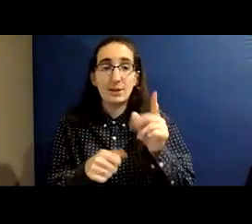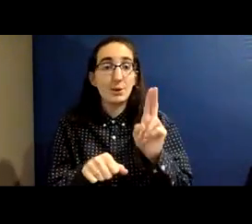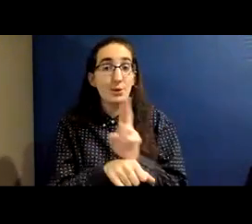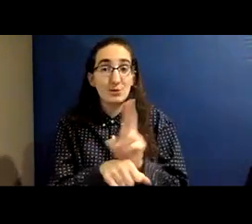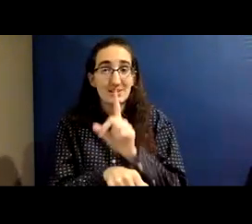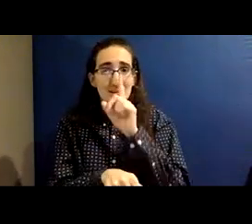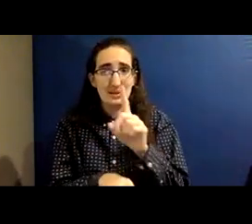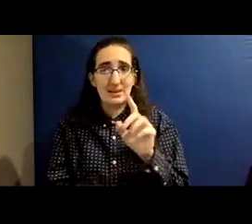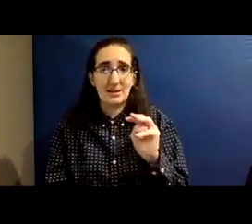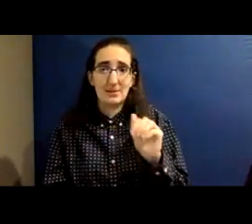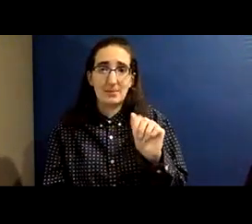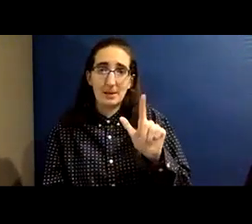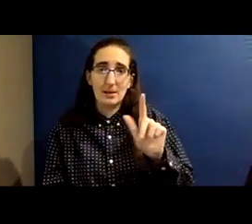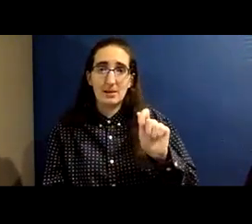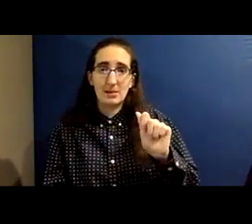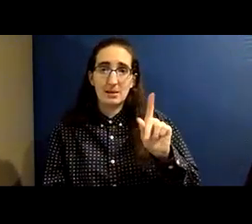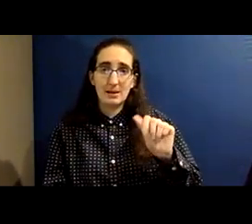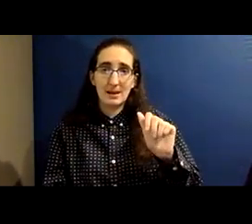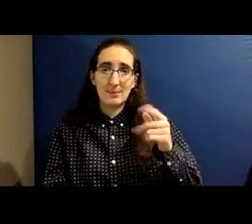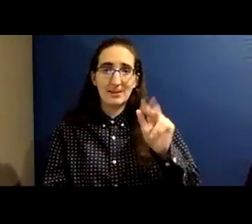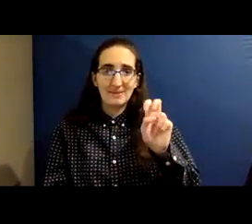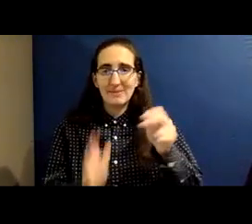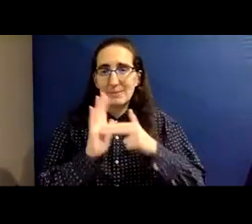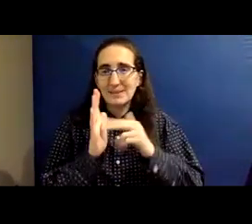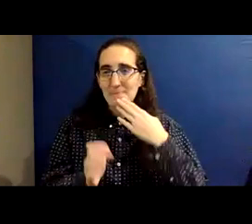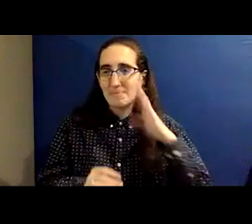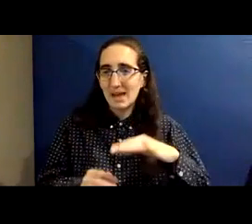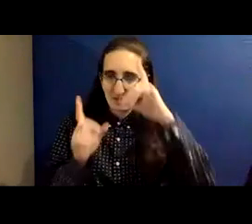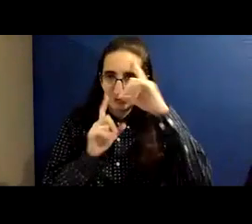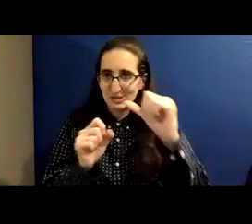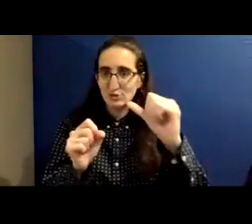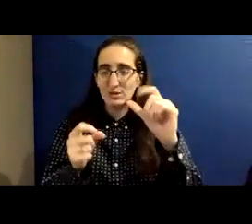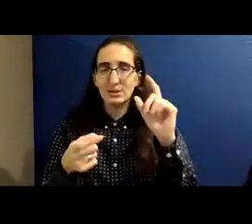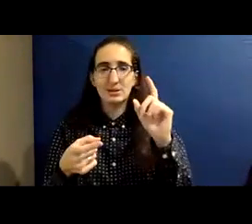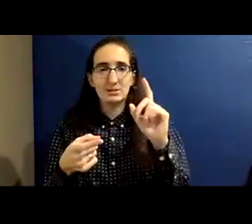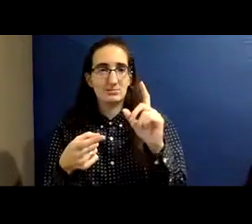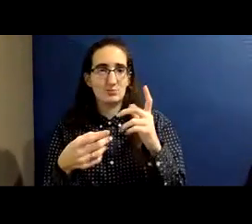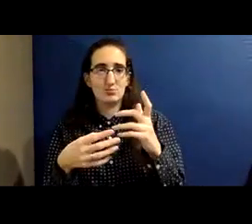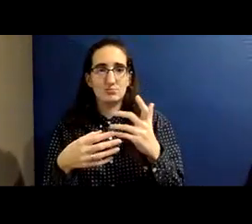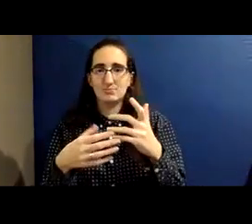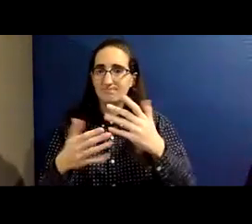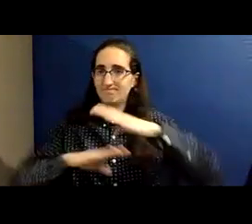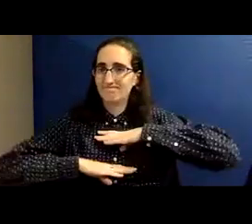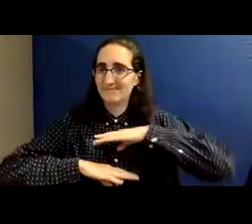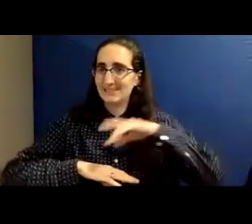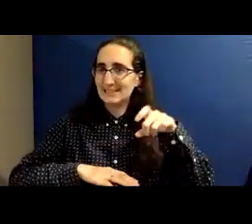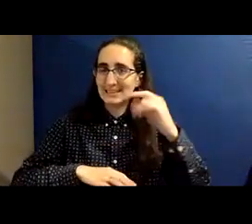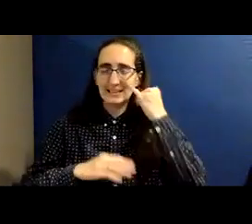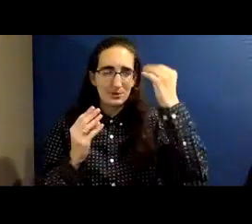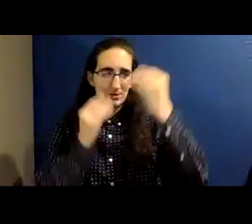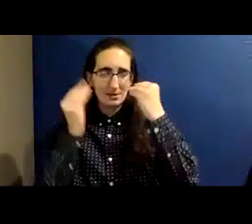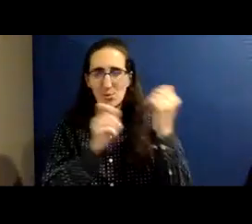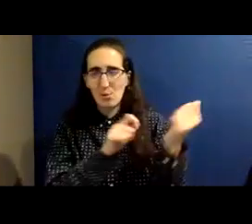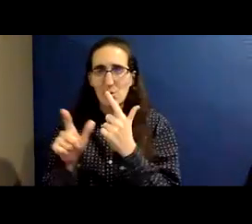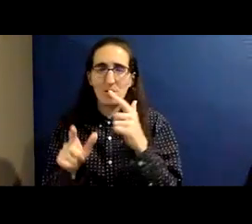really maladaptive or bad strategy to get their needs met. So if you think about it, we all